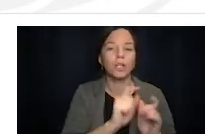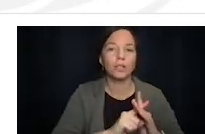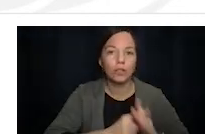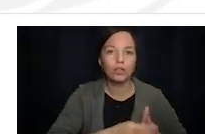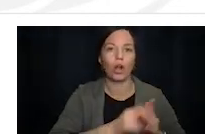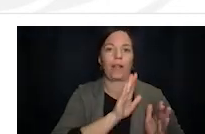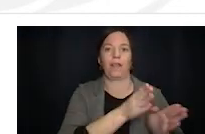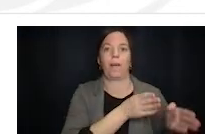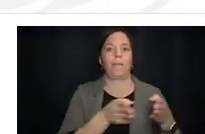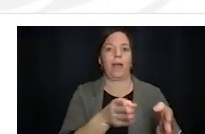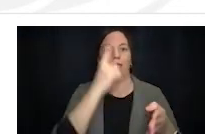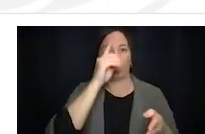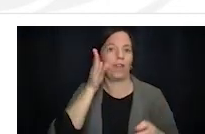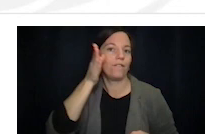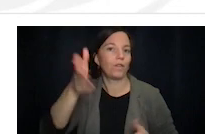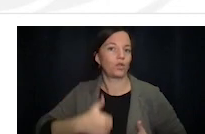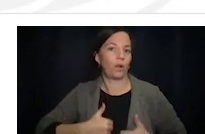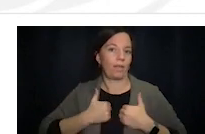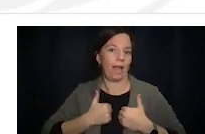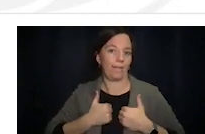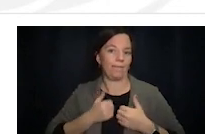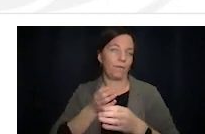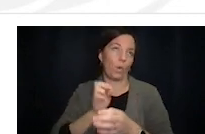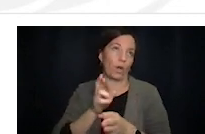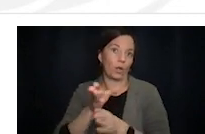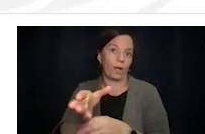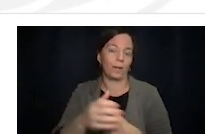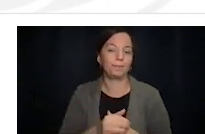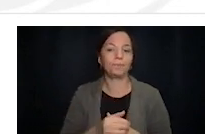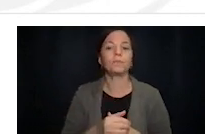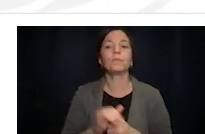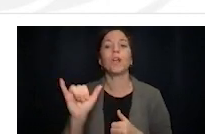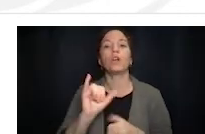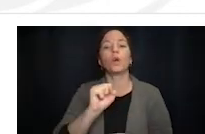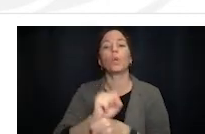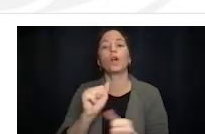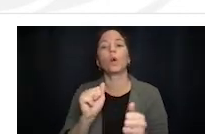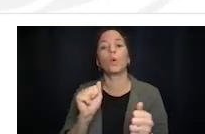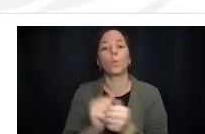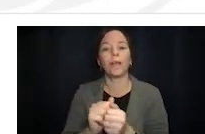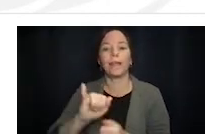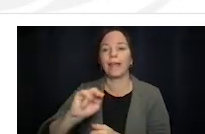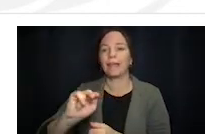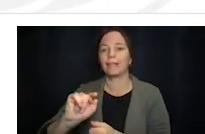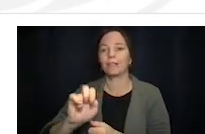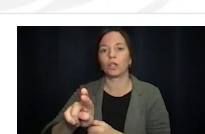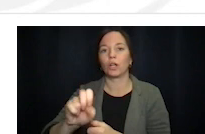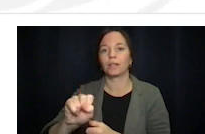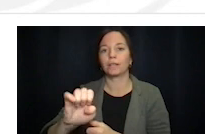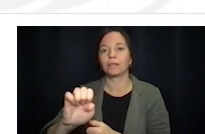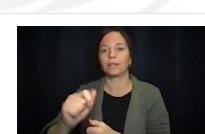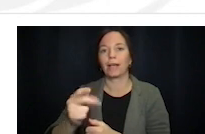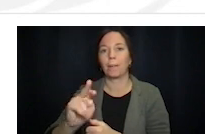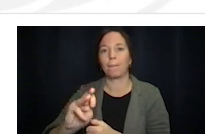pathway to their future life, their future career? We'll double down on our work with our intersegmental partners so that we can really establish